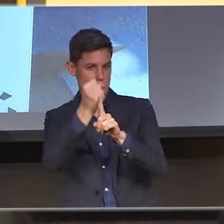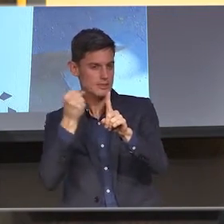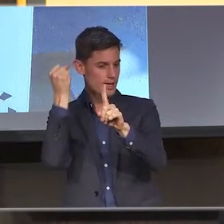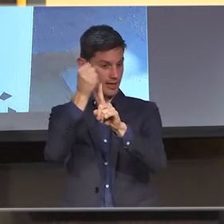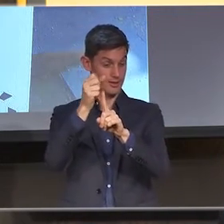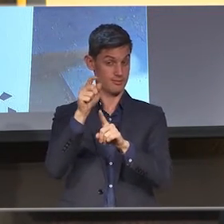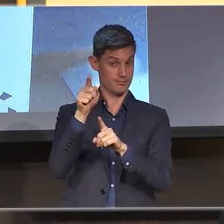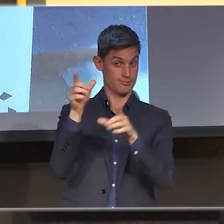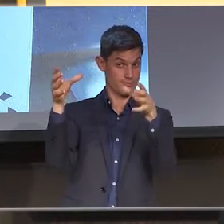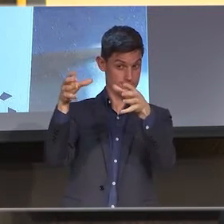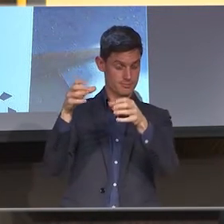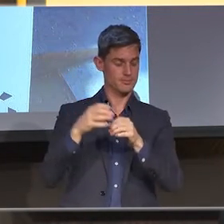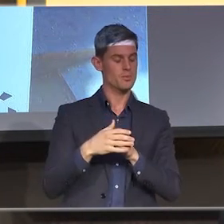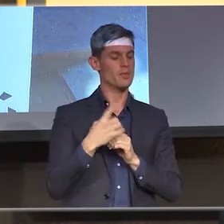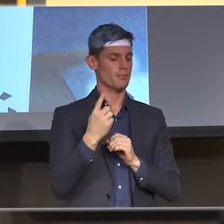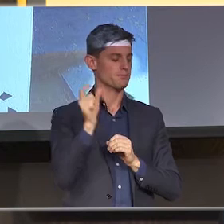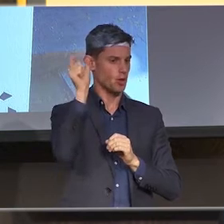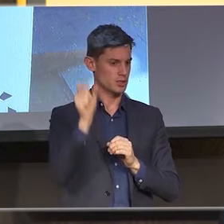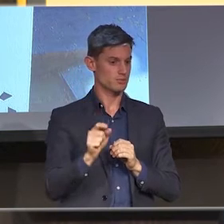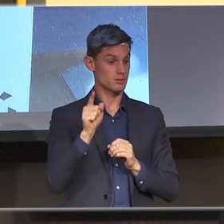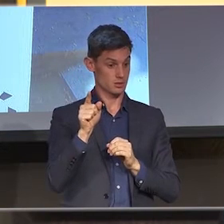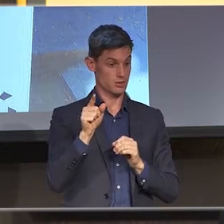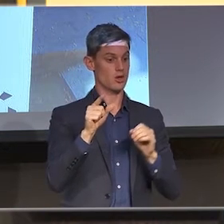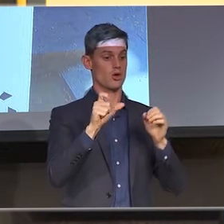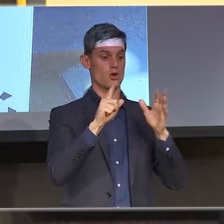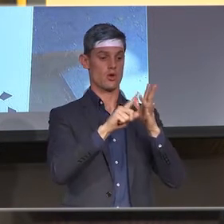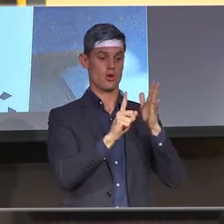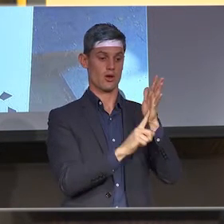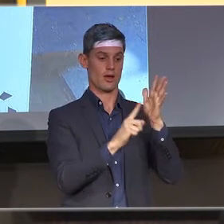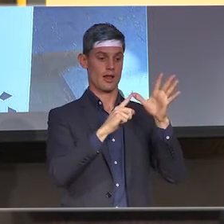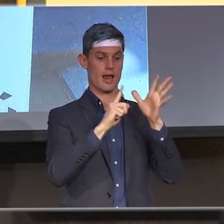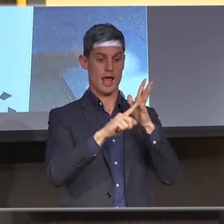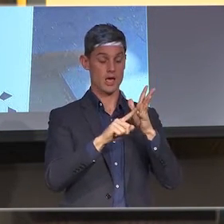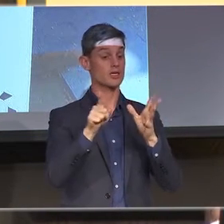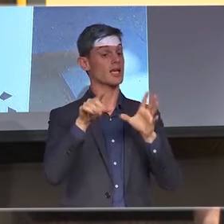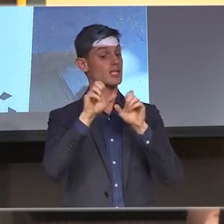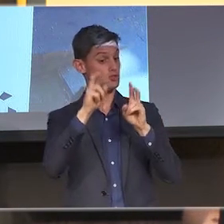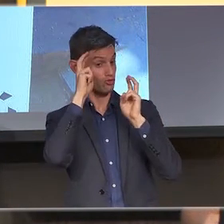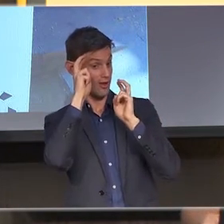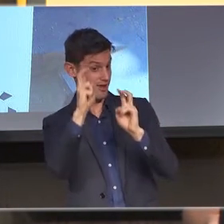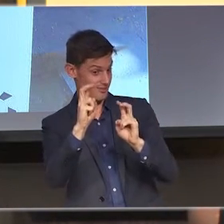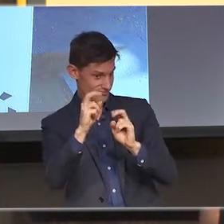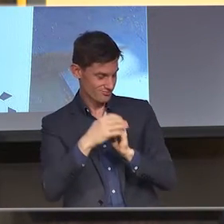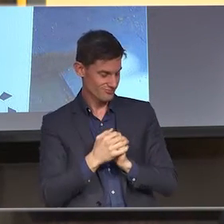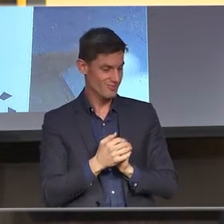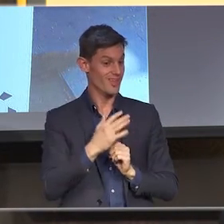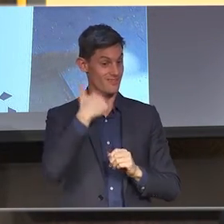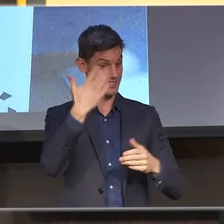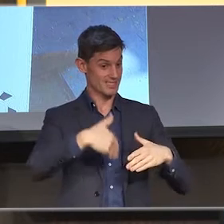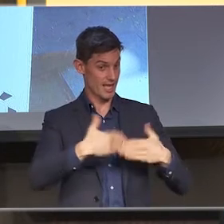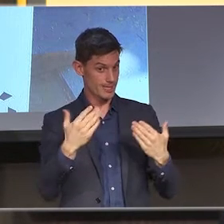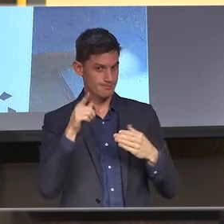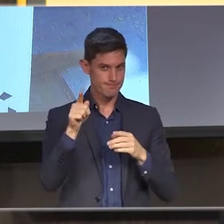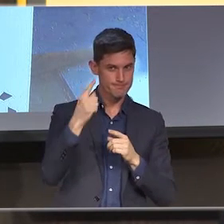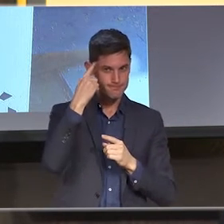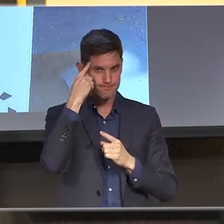mayor, Ada Colau rides the metro to work, staying true to her grassroots background, and immediately began